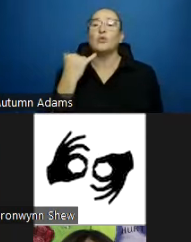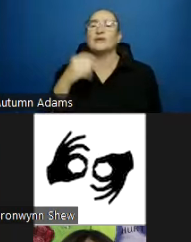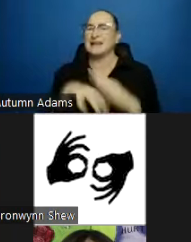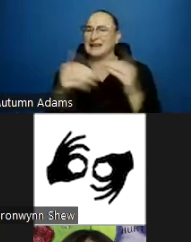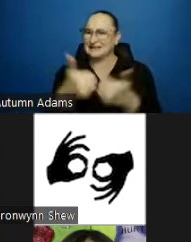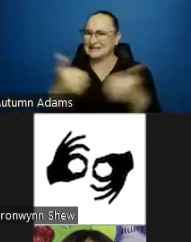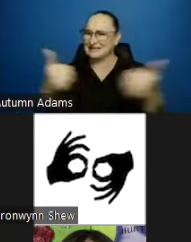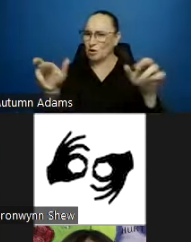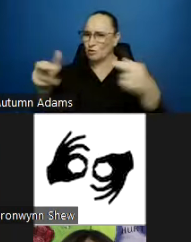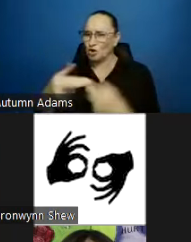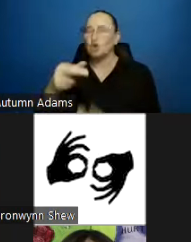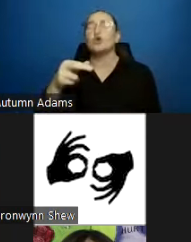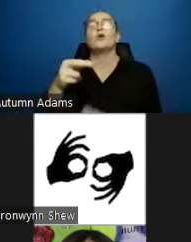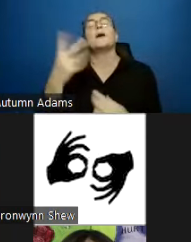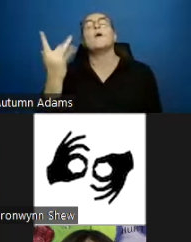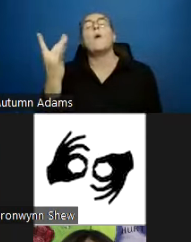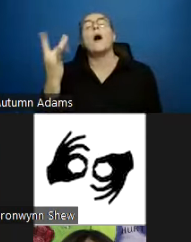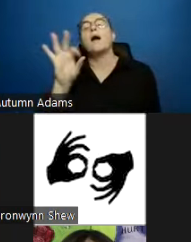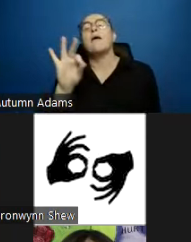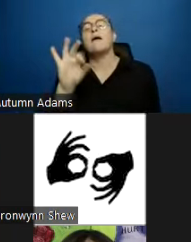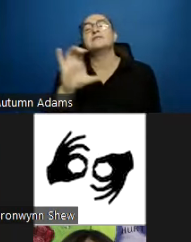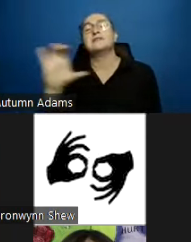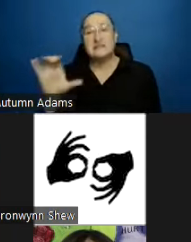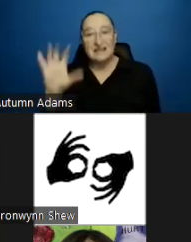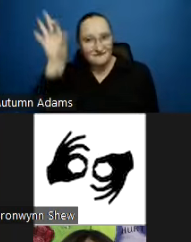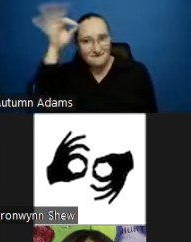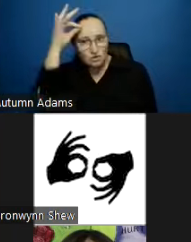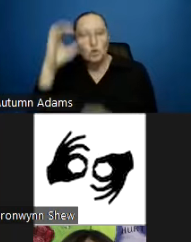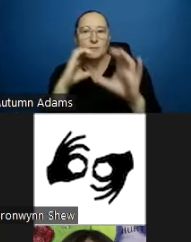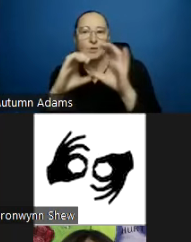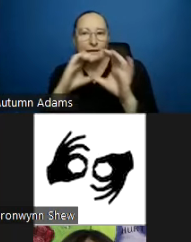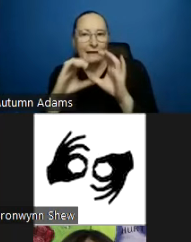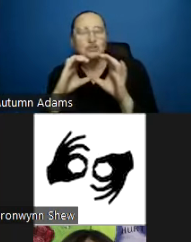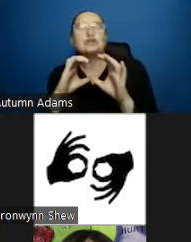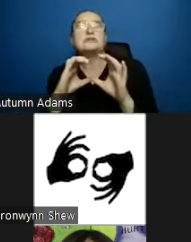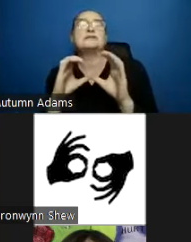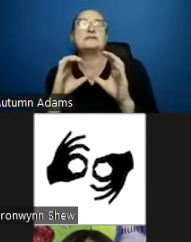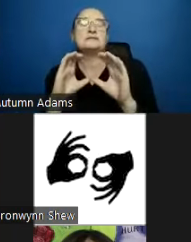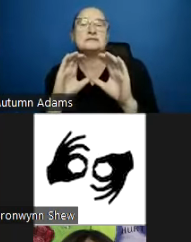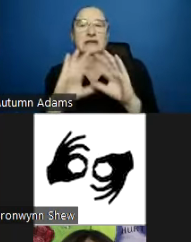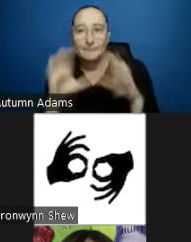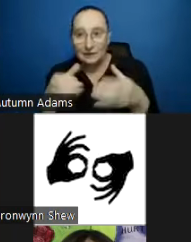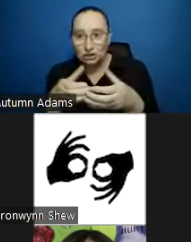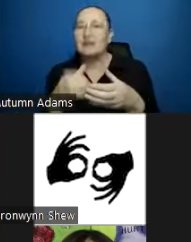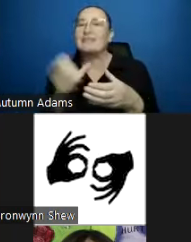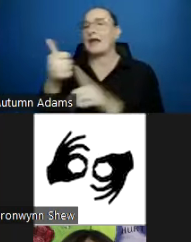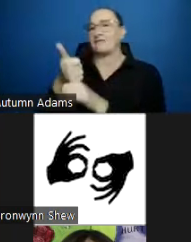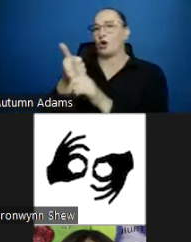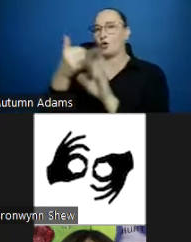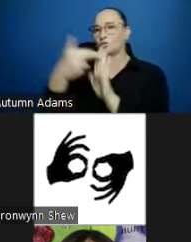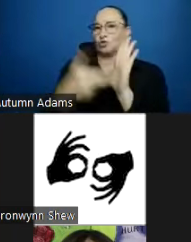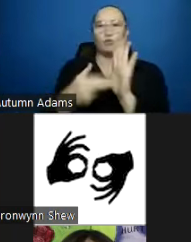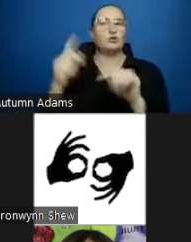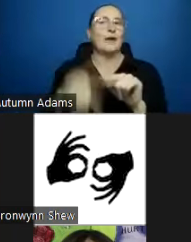Federal Communication Agency, they have their own rules that you can't be in the same room while